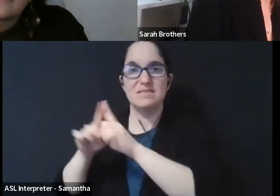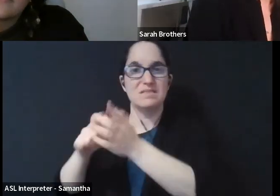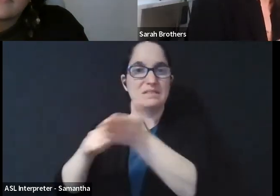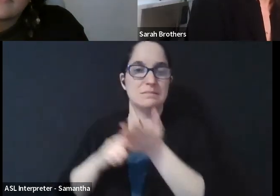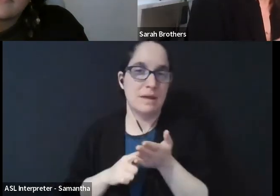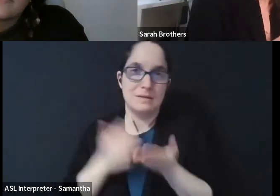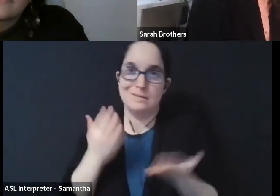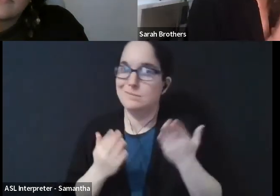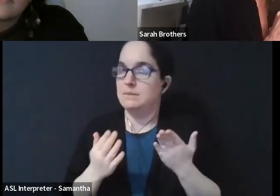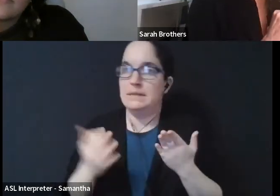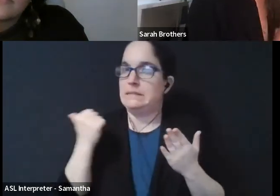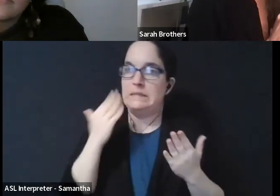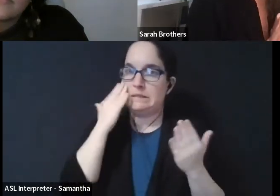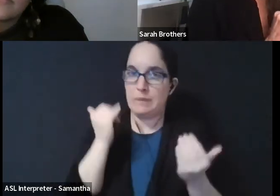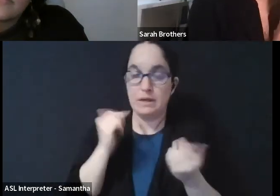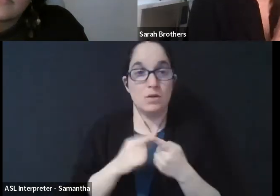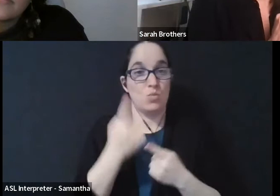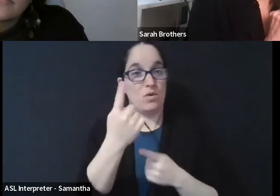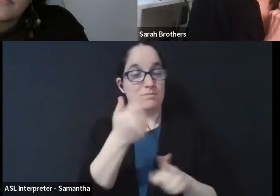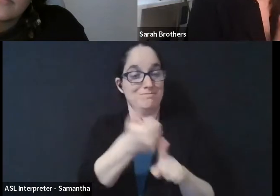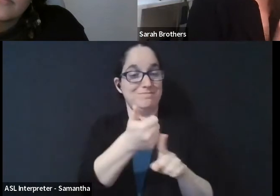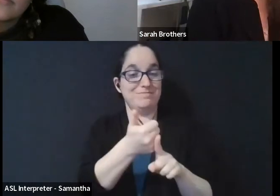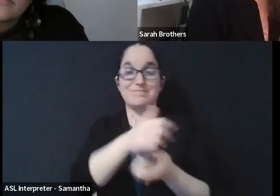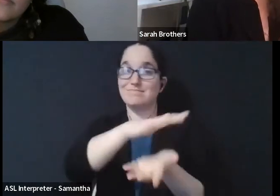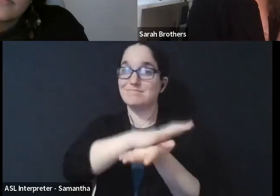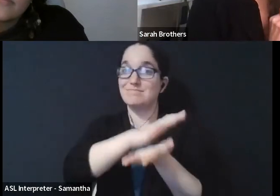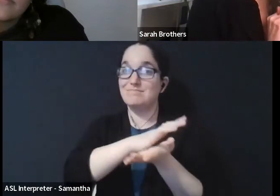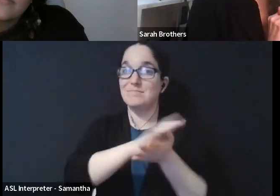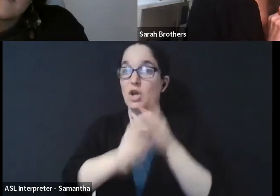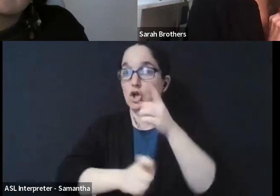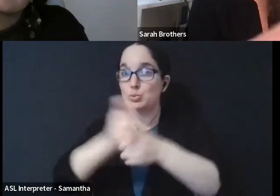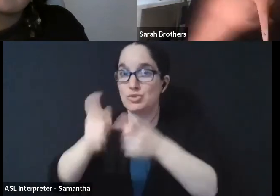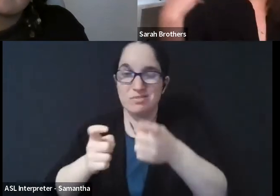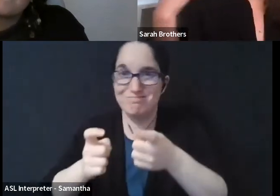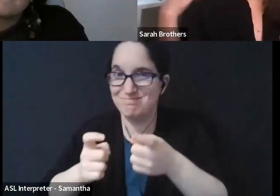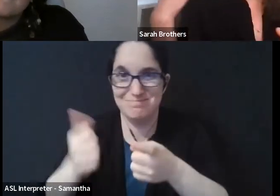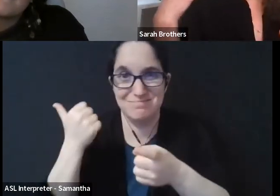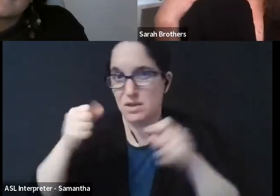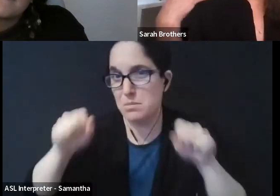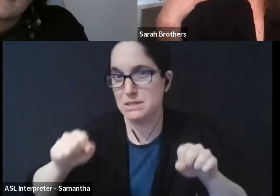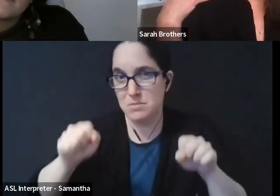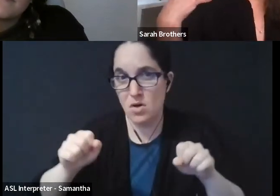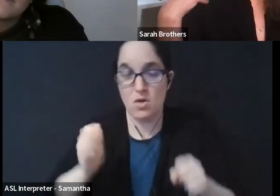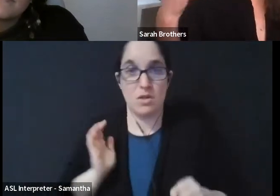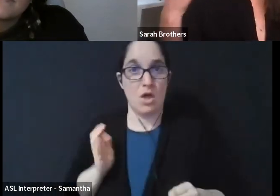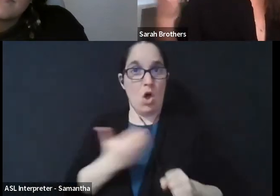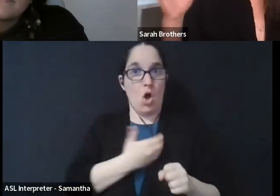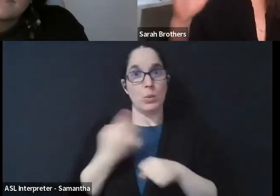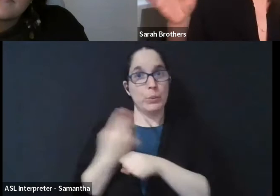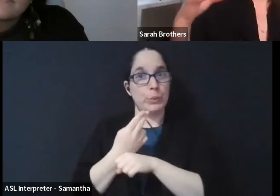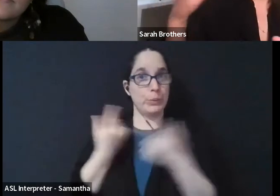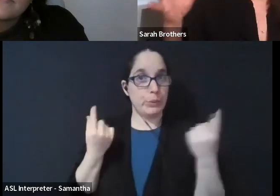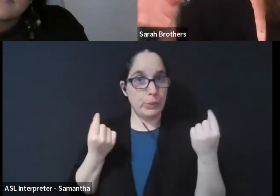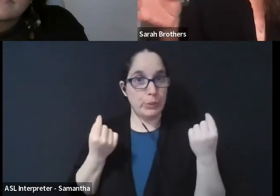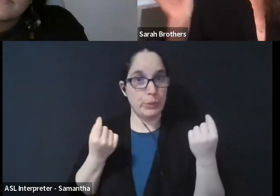one's academic contribution is not necessarily legible. For instance, in our use of it, we've moved